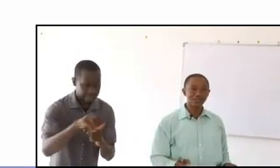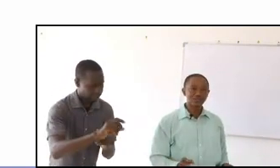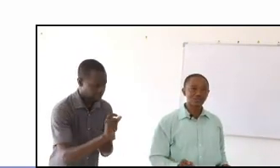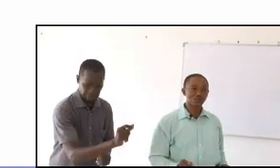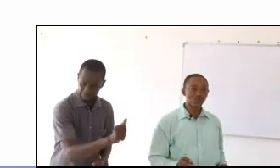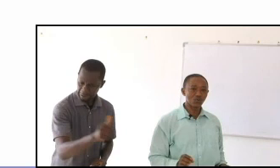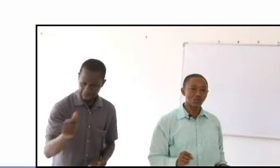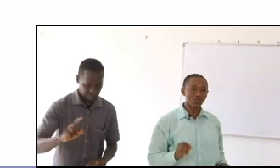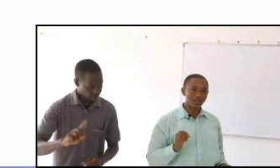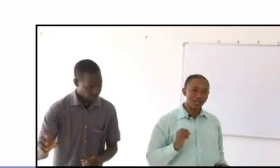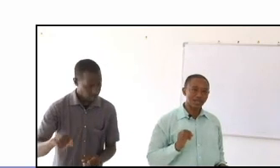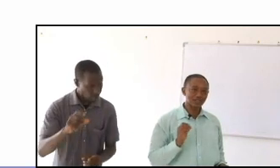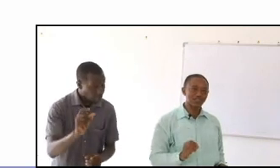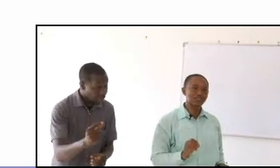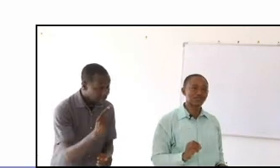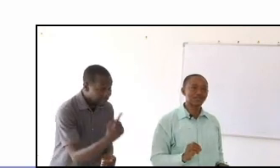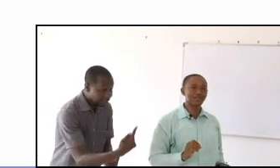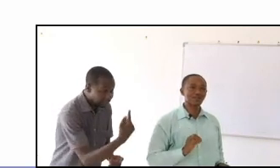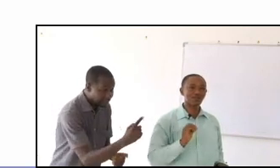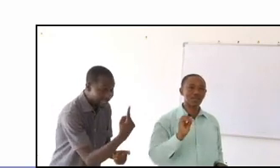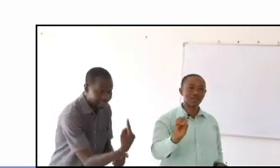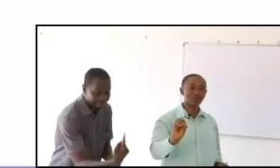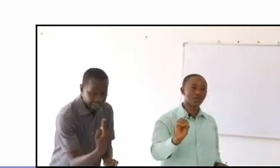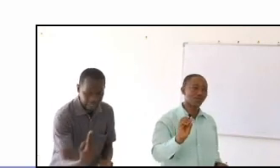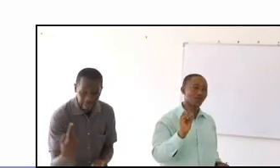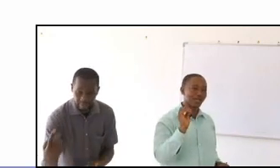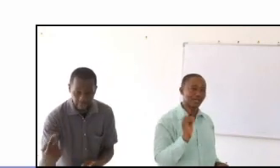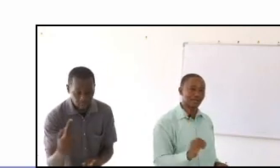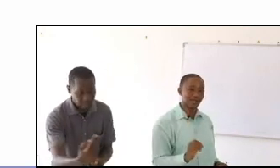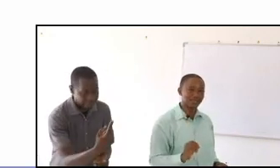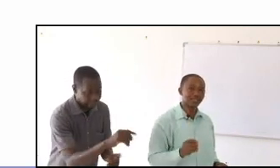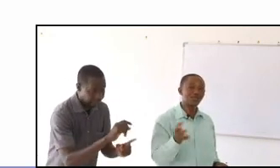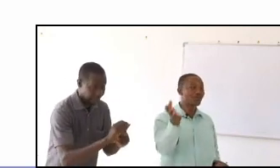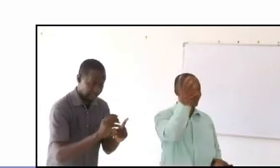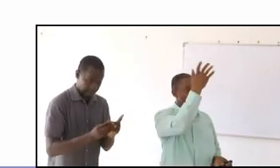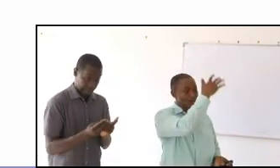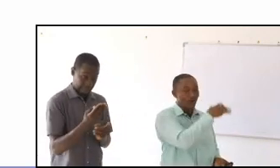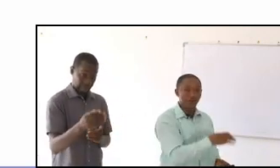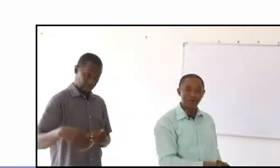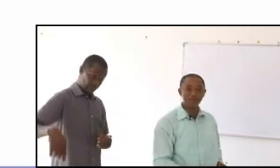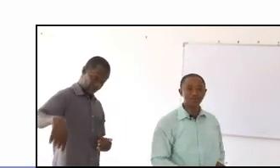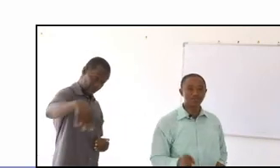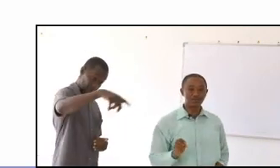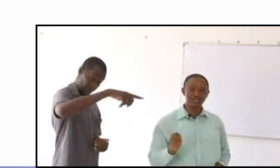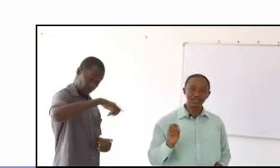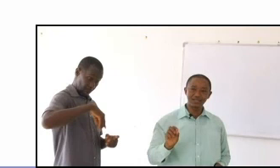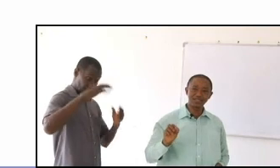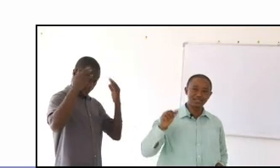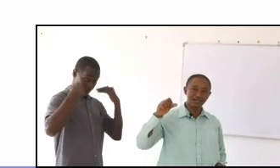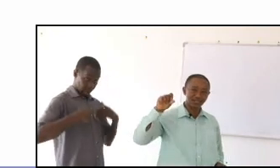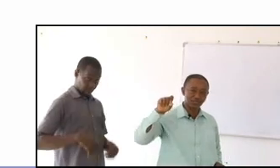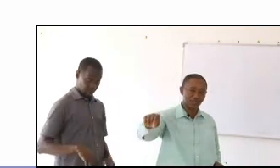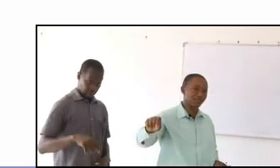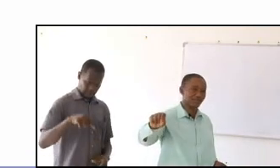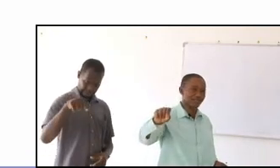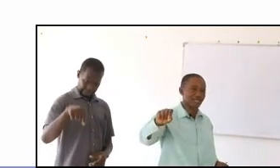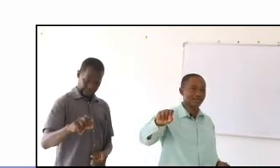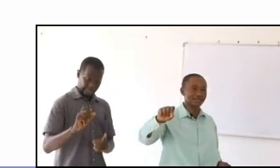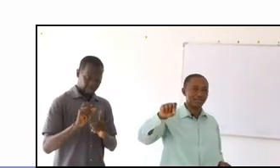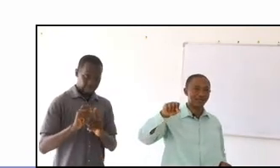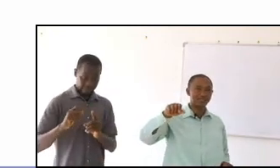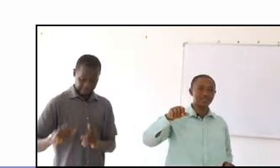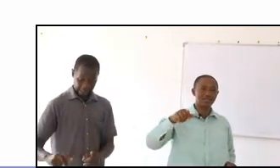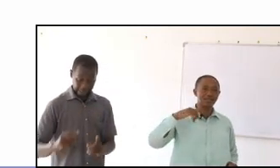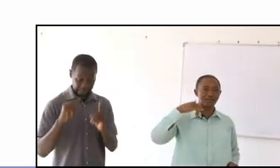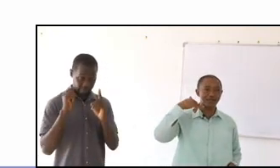everybody. So they are specific in where they go, when they are released. They move around the whole body, but until they reach the specific